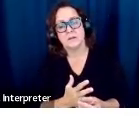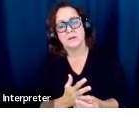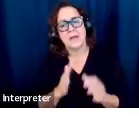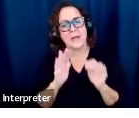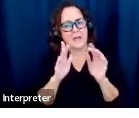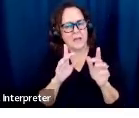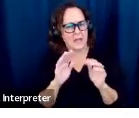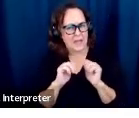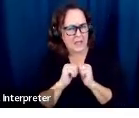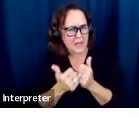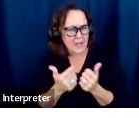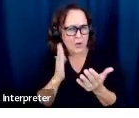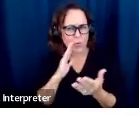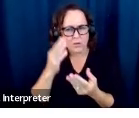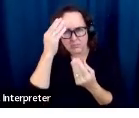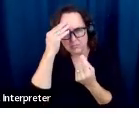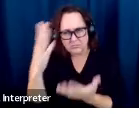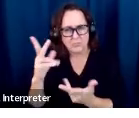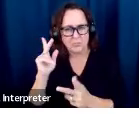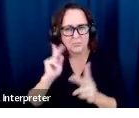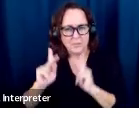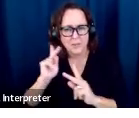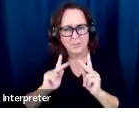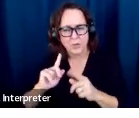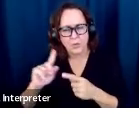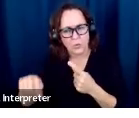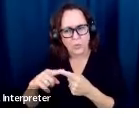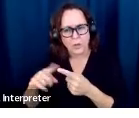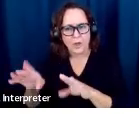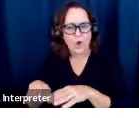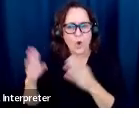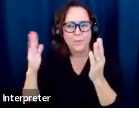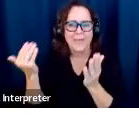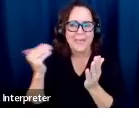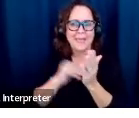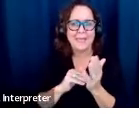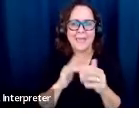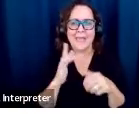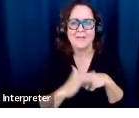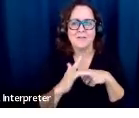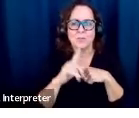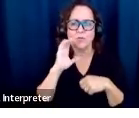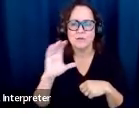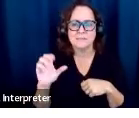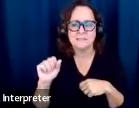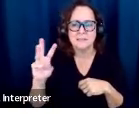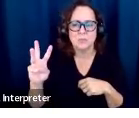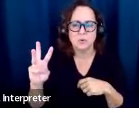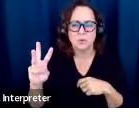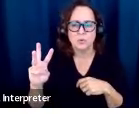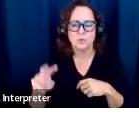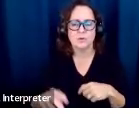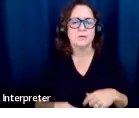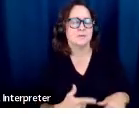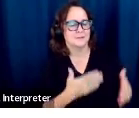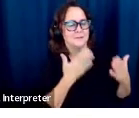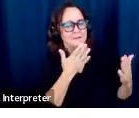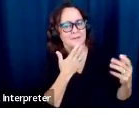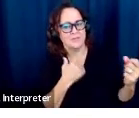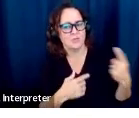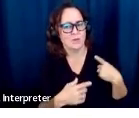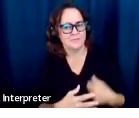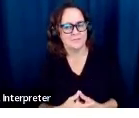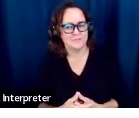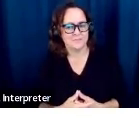how will we notify people as to when there are openings again on the CSW? Yeah, thanks for that